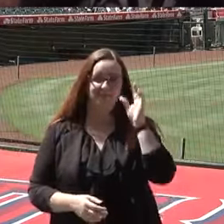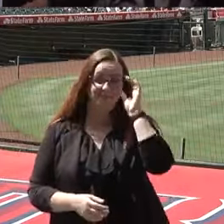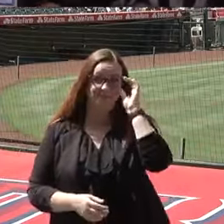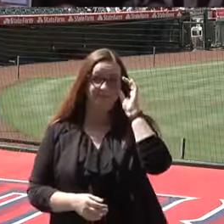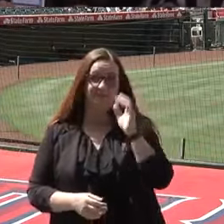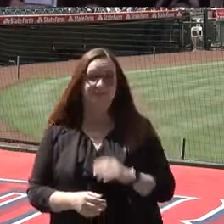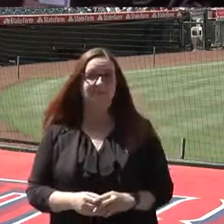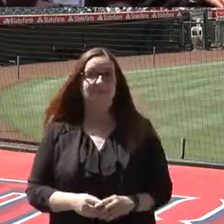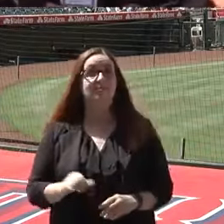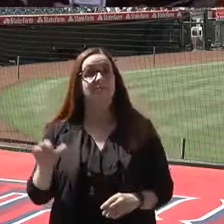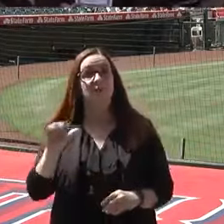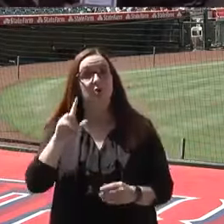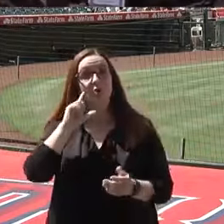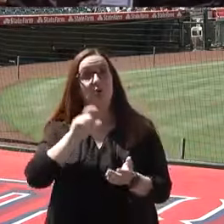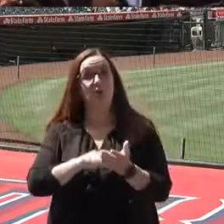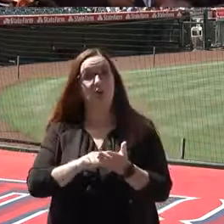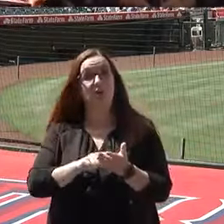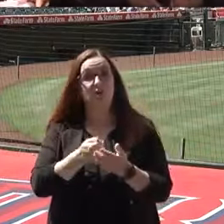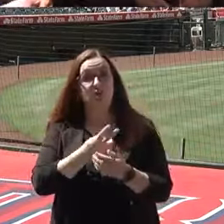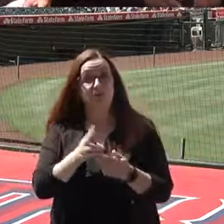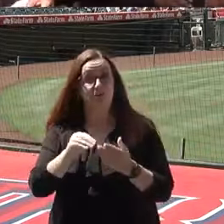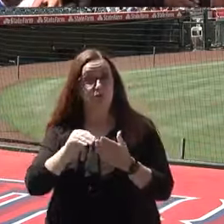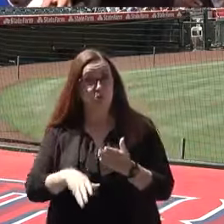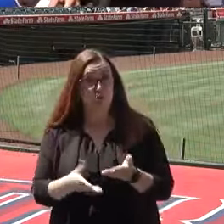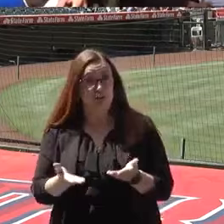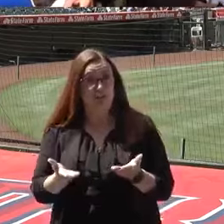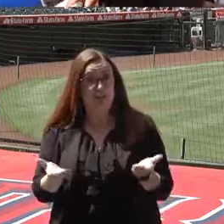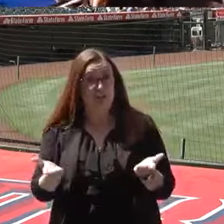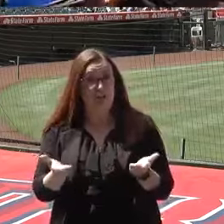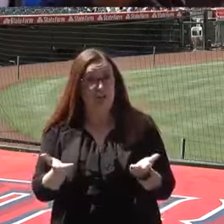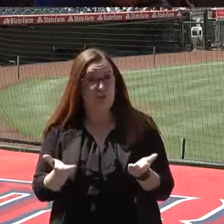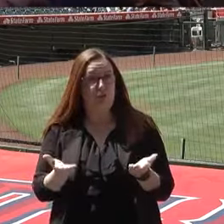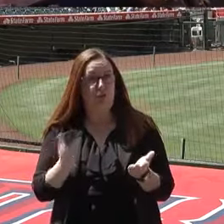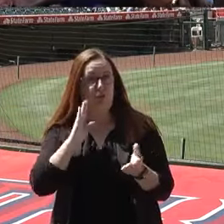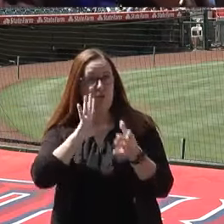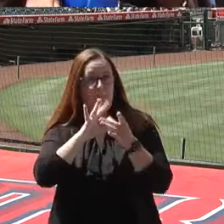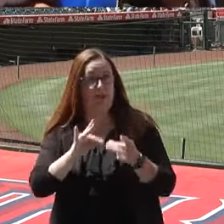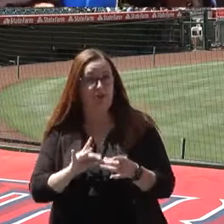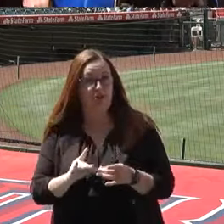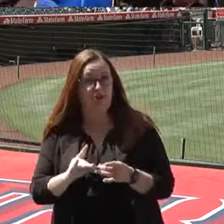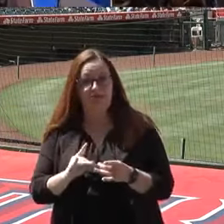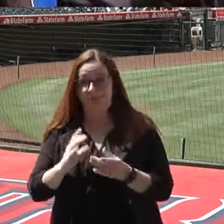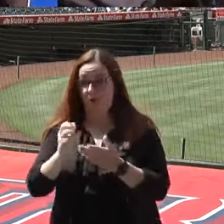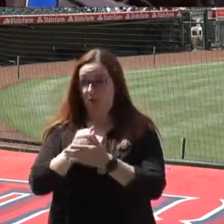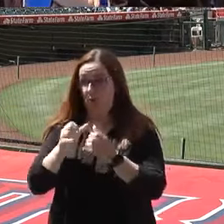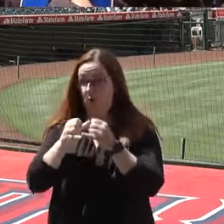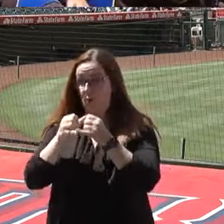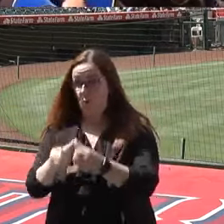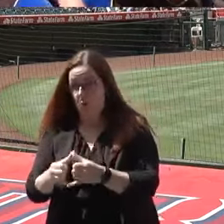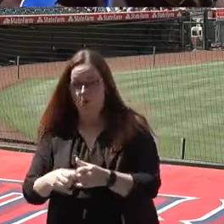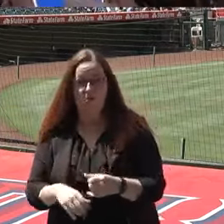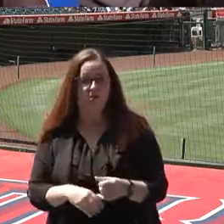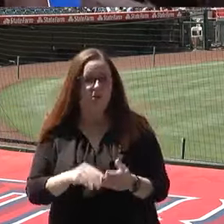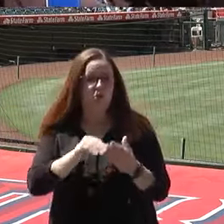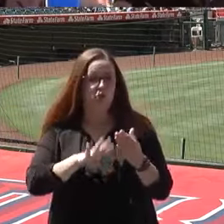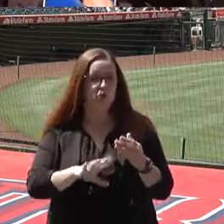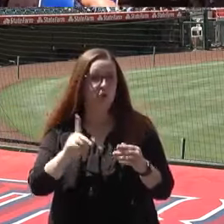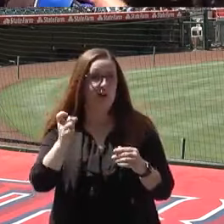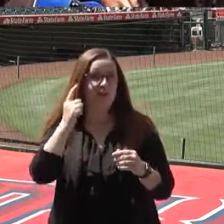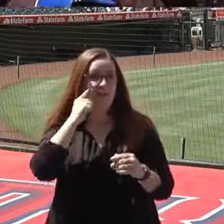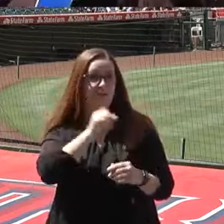And I want to acknowledge the several students that are representing today, from award winners to student government